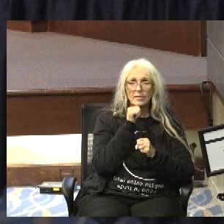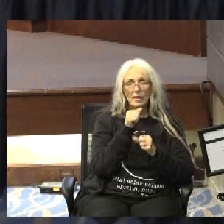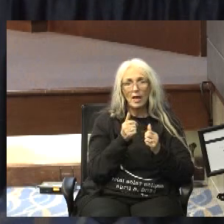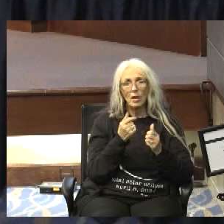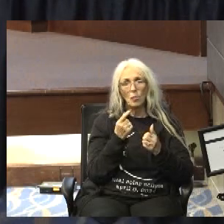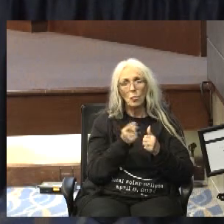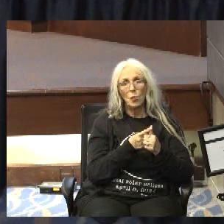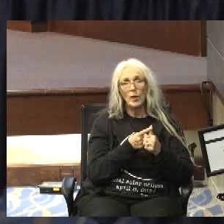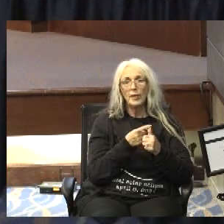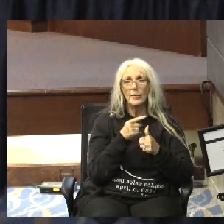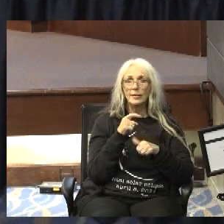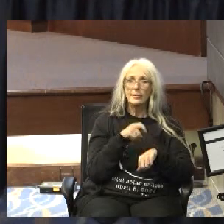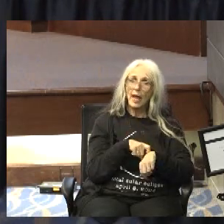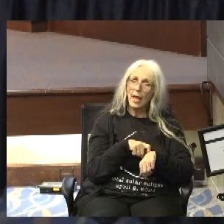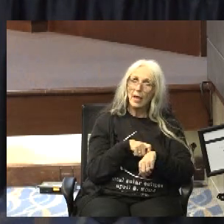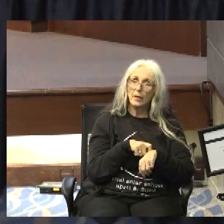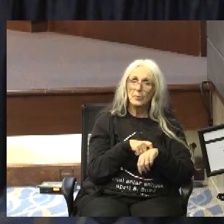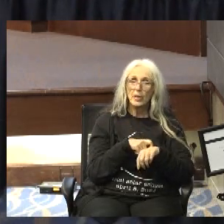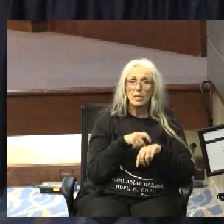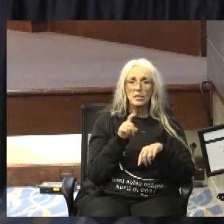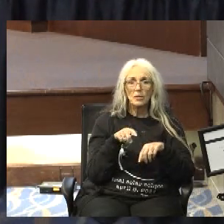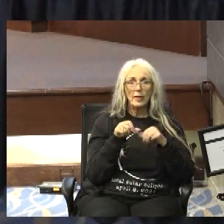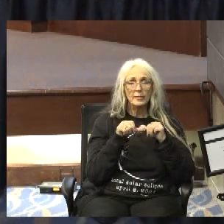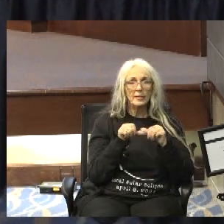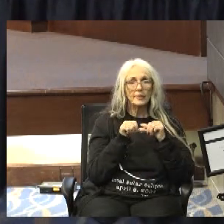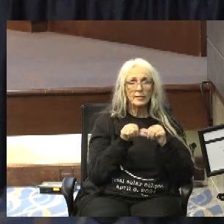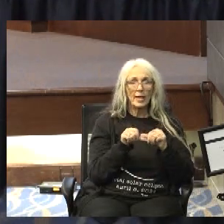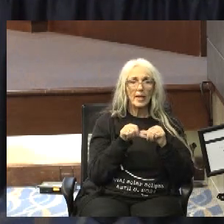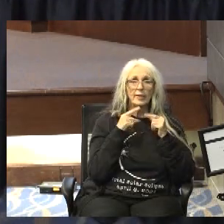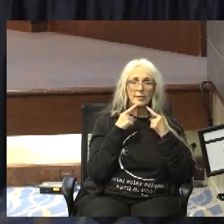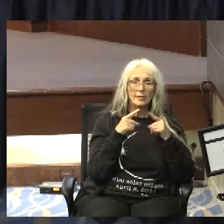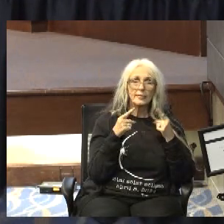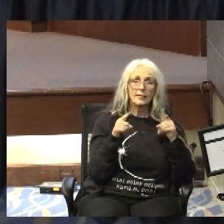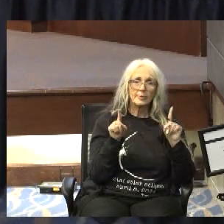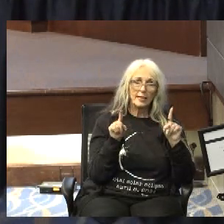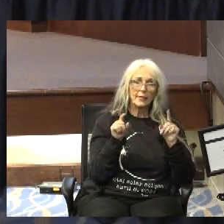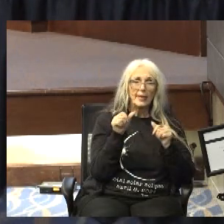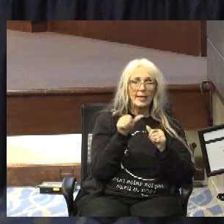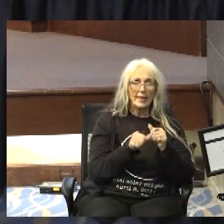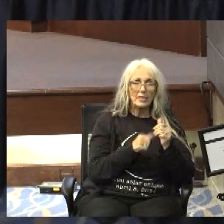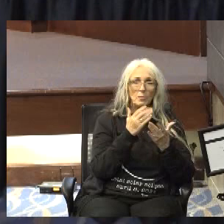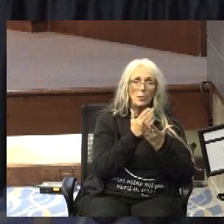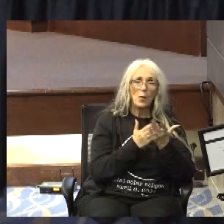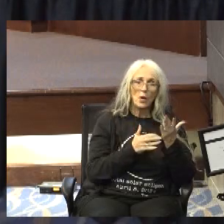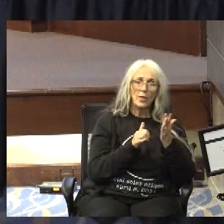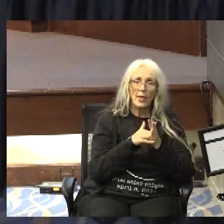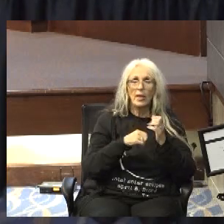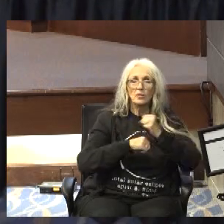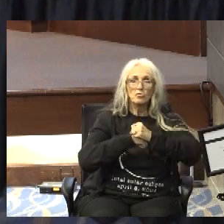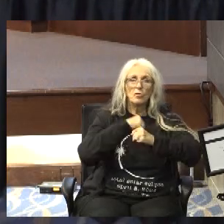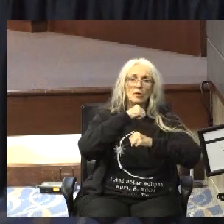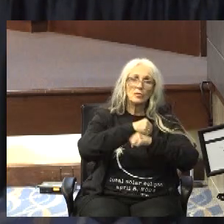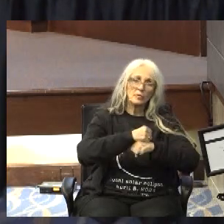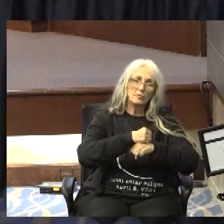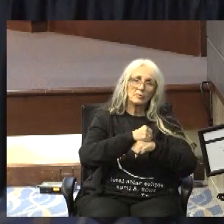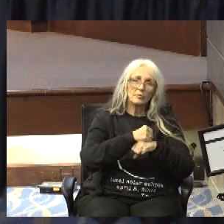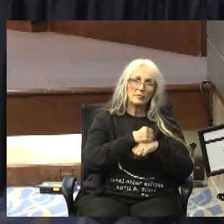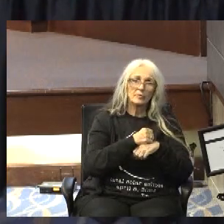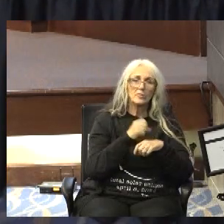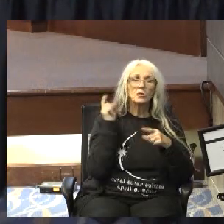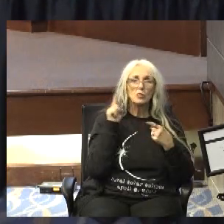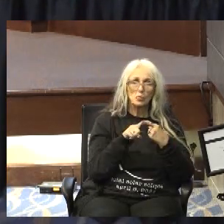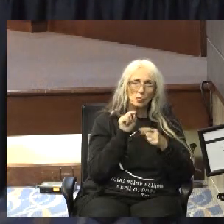time of that. You have to sustain the success with each phase of the construction for the model to